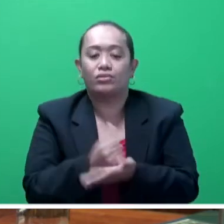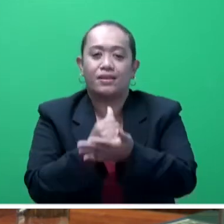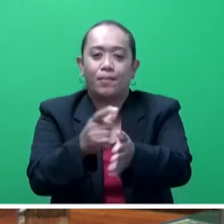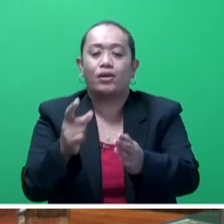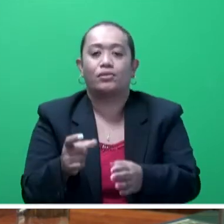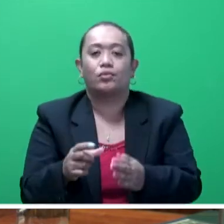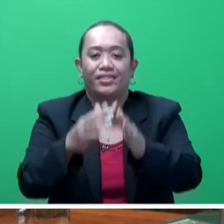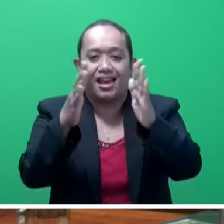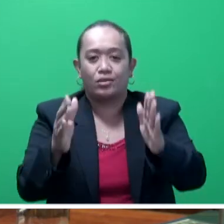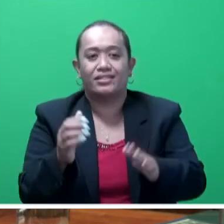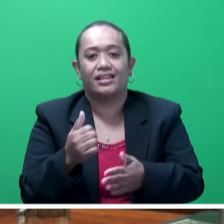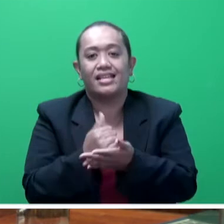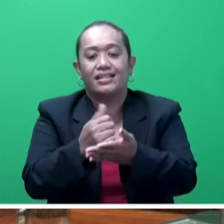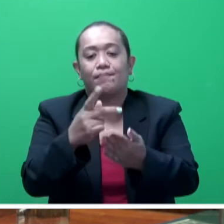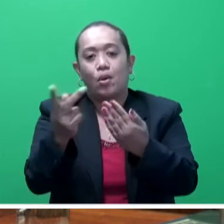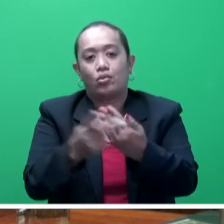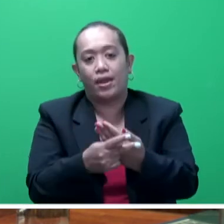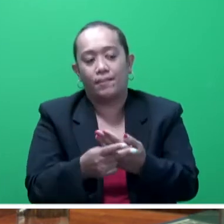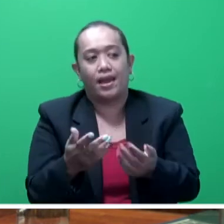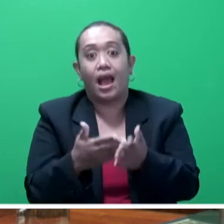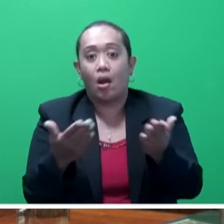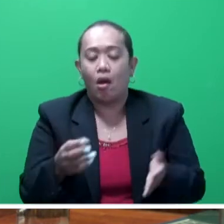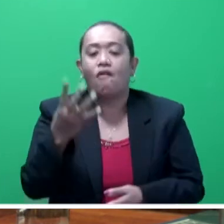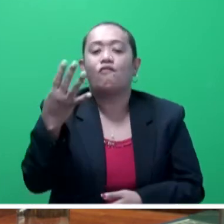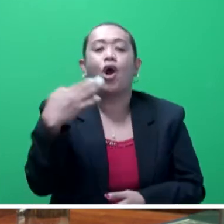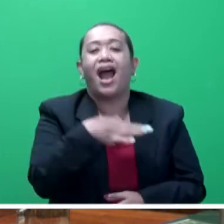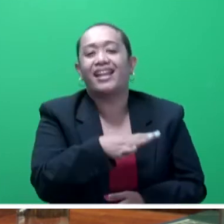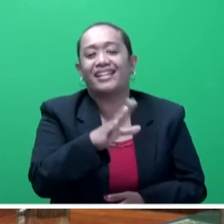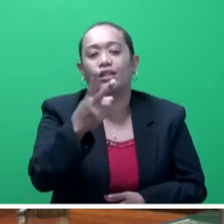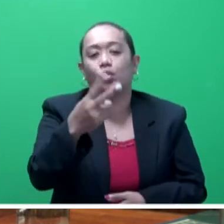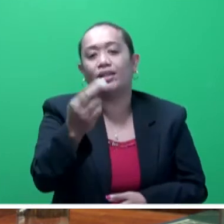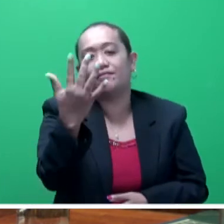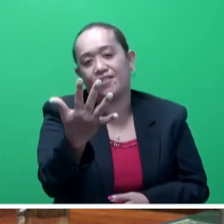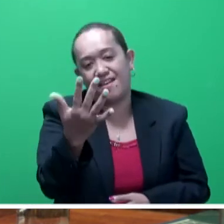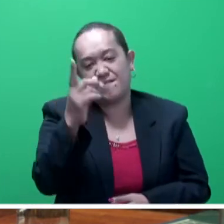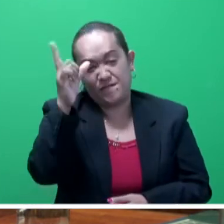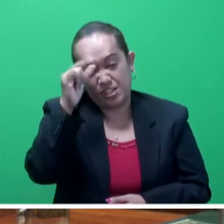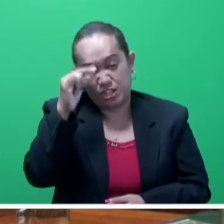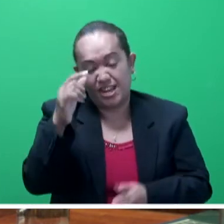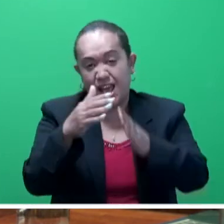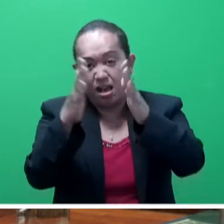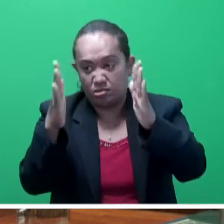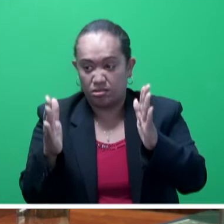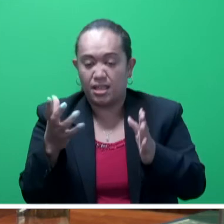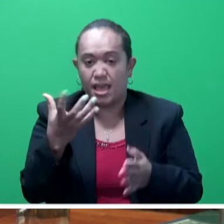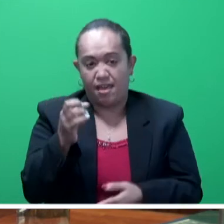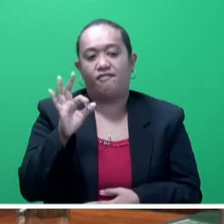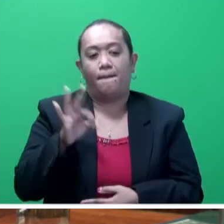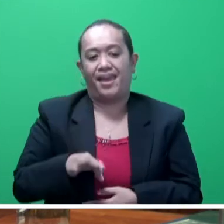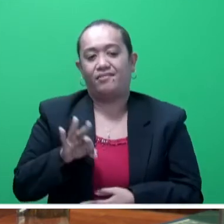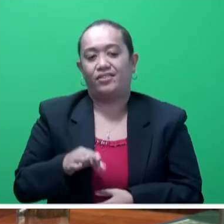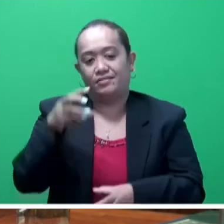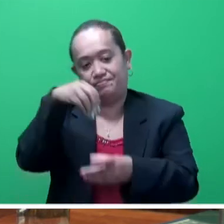program. So far, 425 Fijian households have benefited from this initiative at a